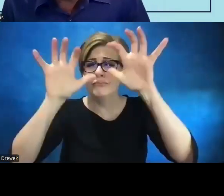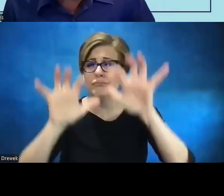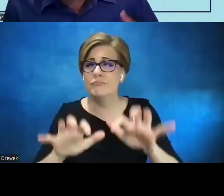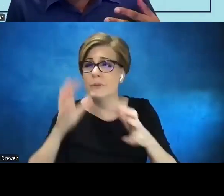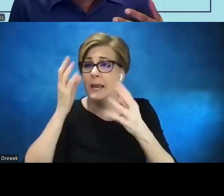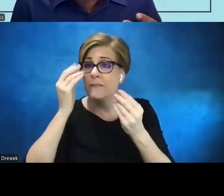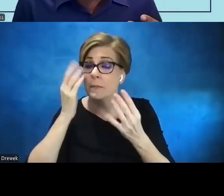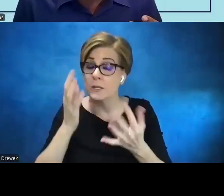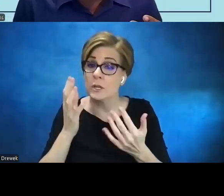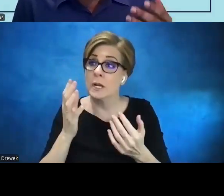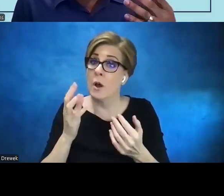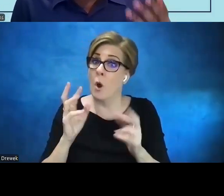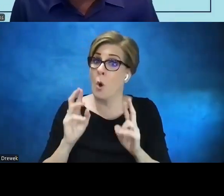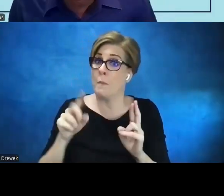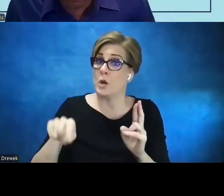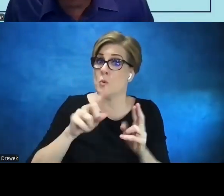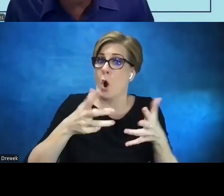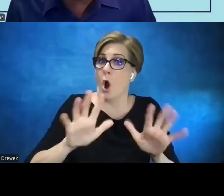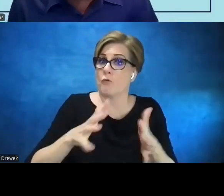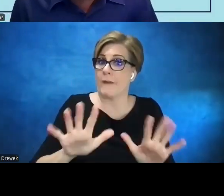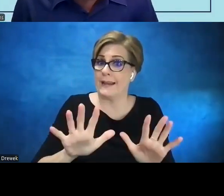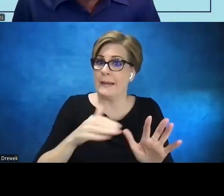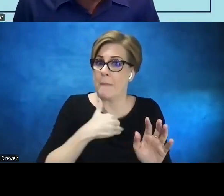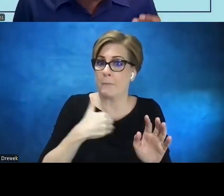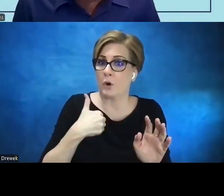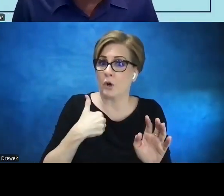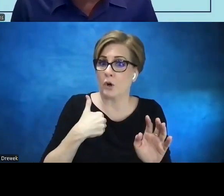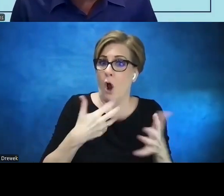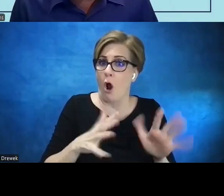hoping is that many of you will go to this page at